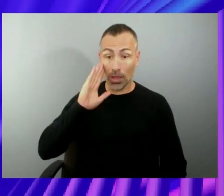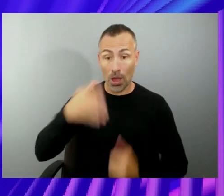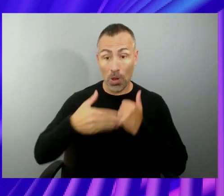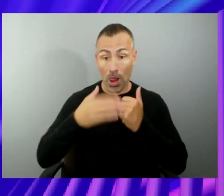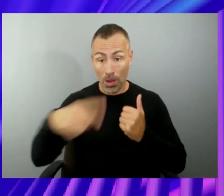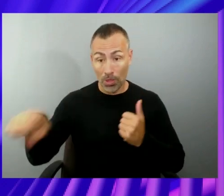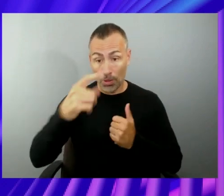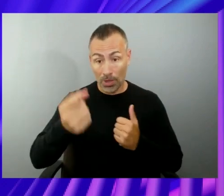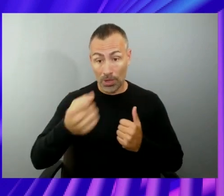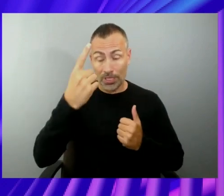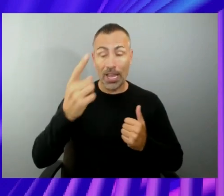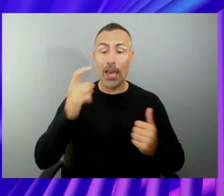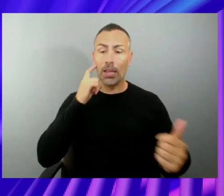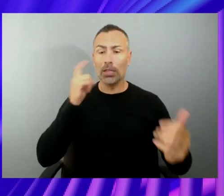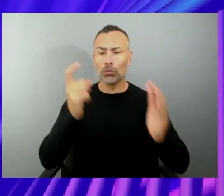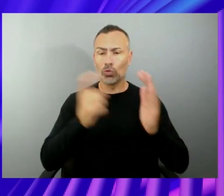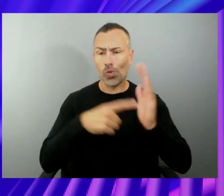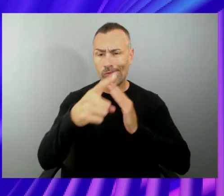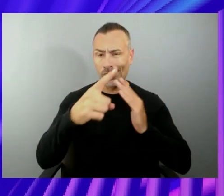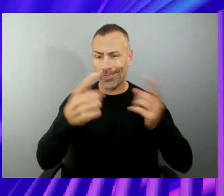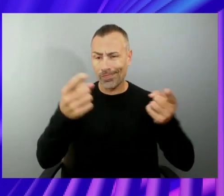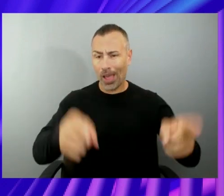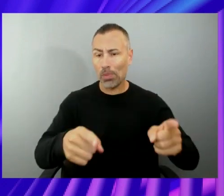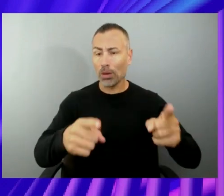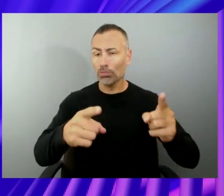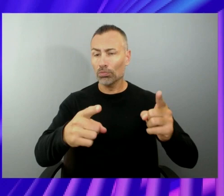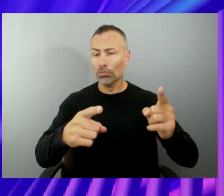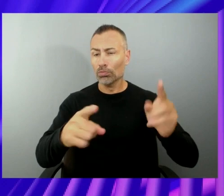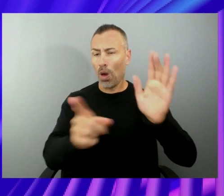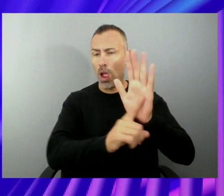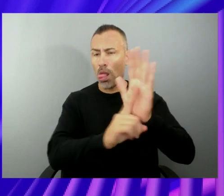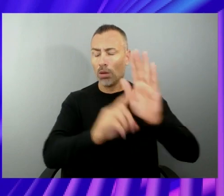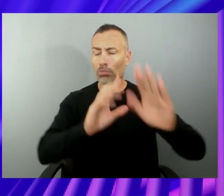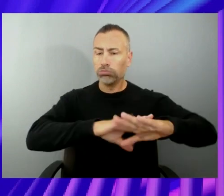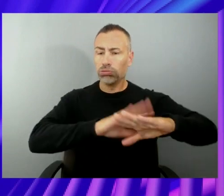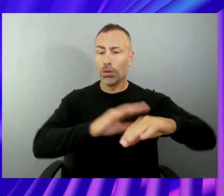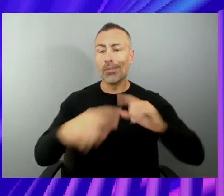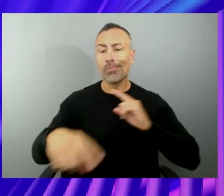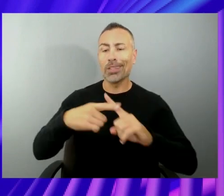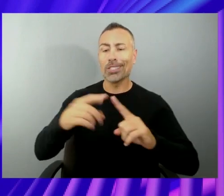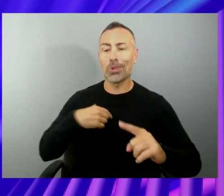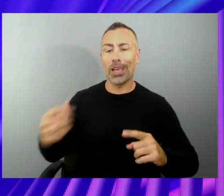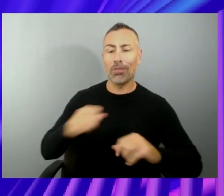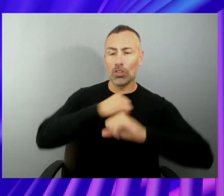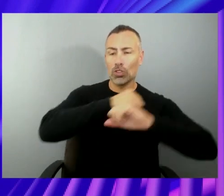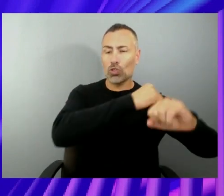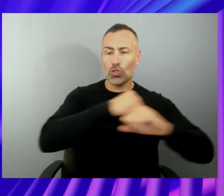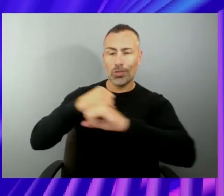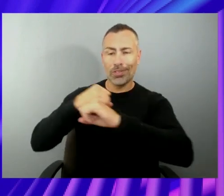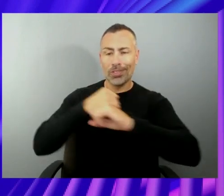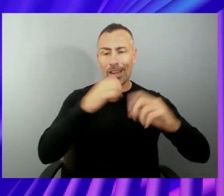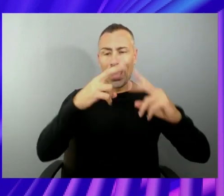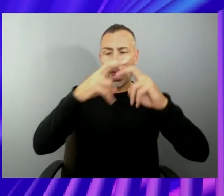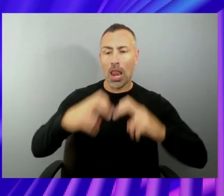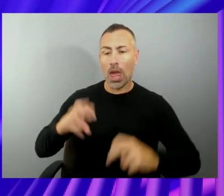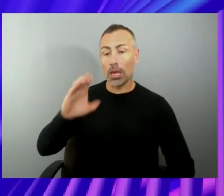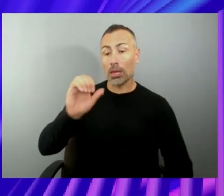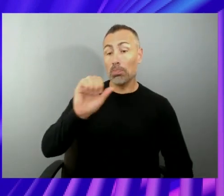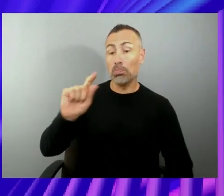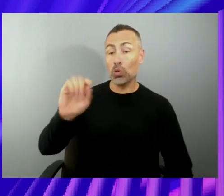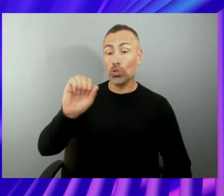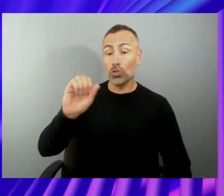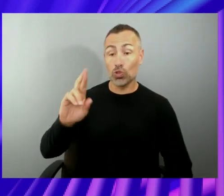an event is occurring. And then there's the Security Analytics Bootstrap, which is another tool that we've actually been demonstrating here